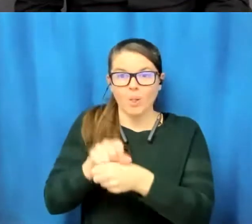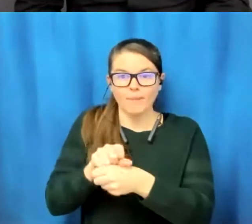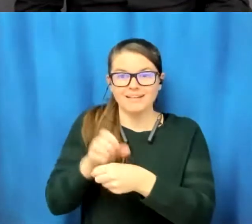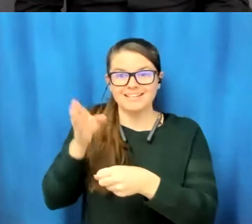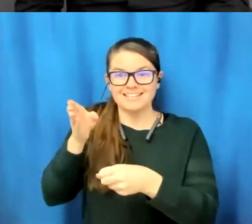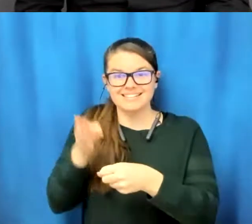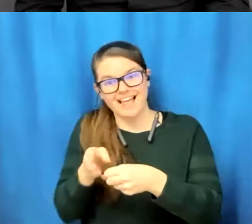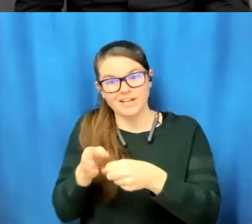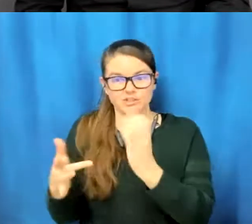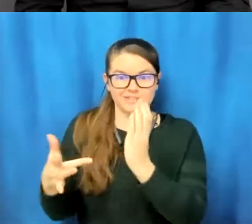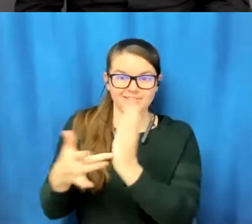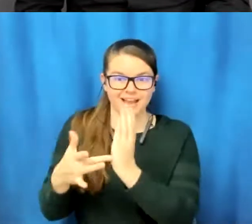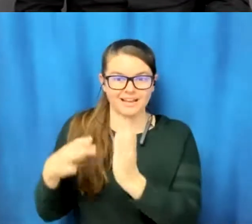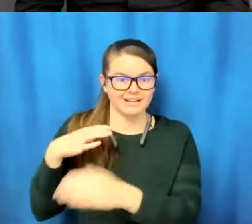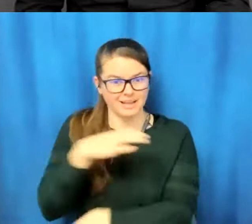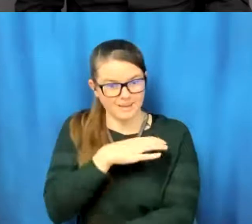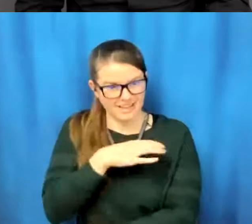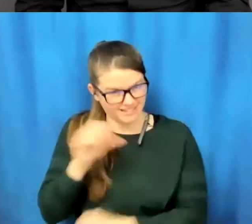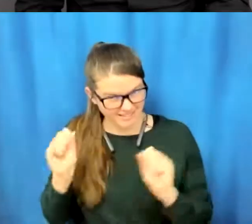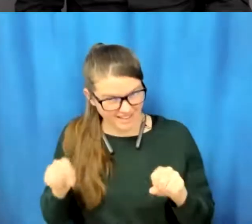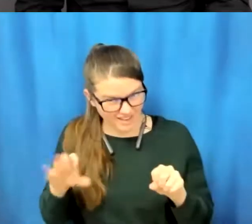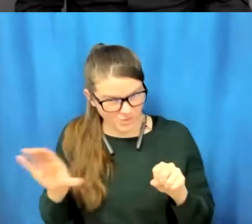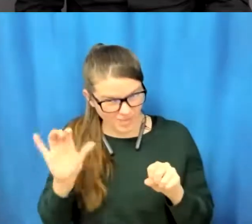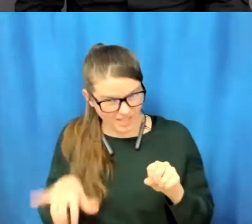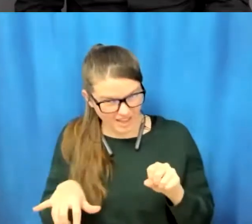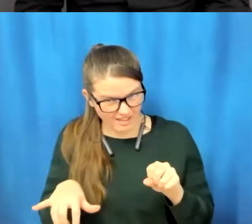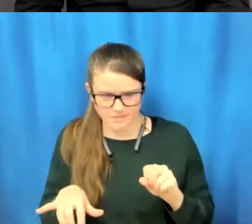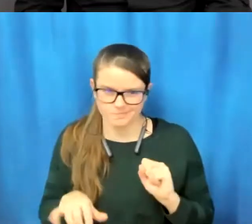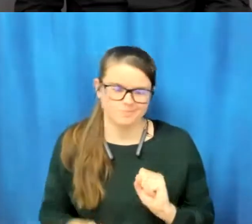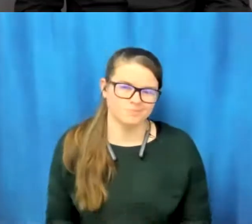employment/tech committee? Can we somehow make the law? No.